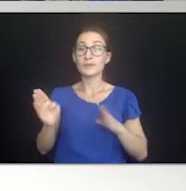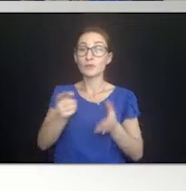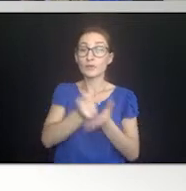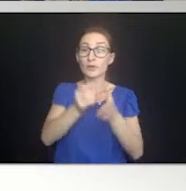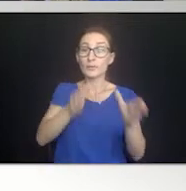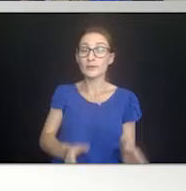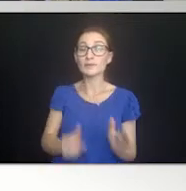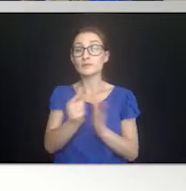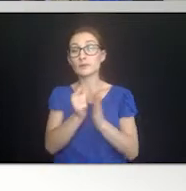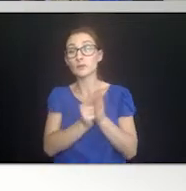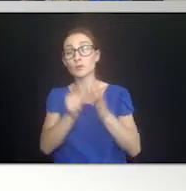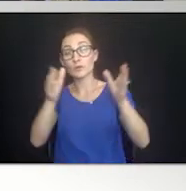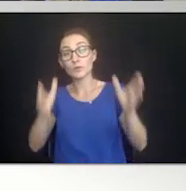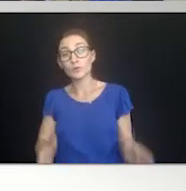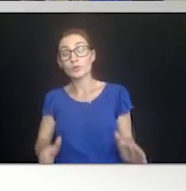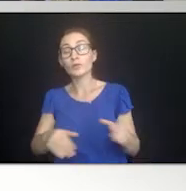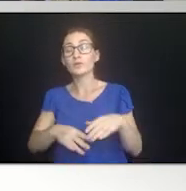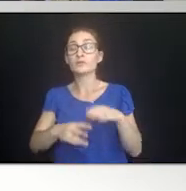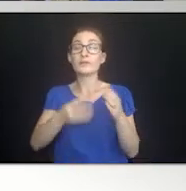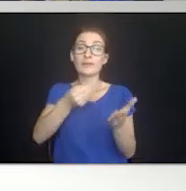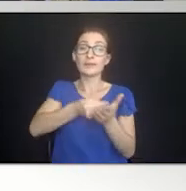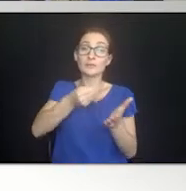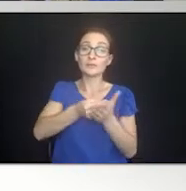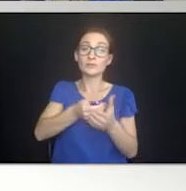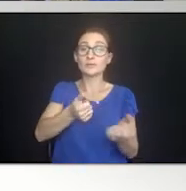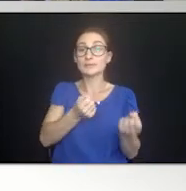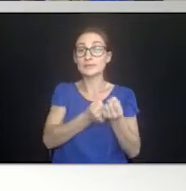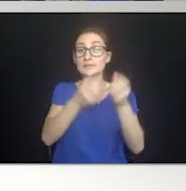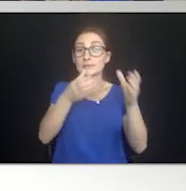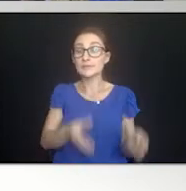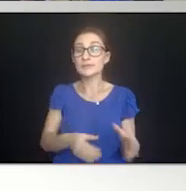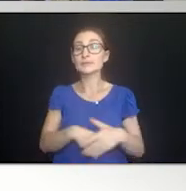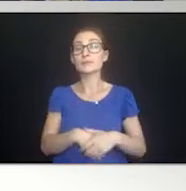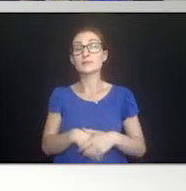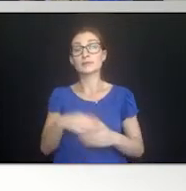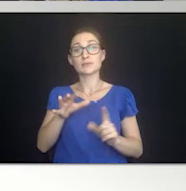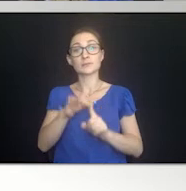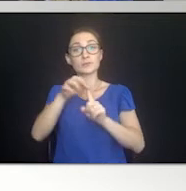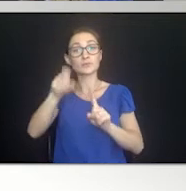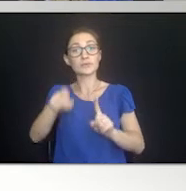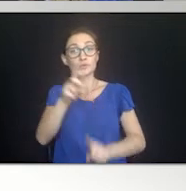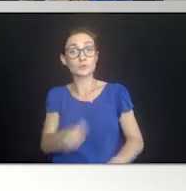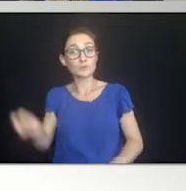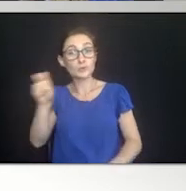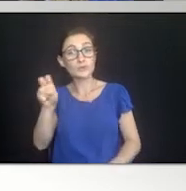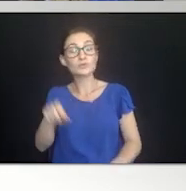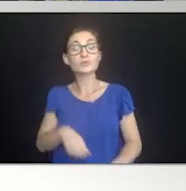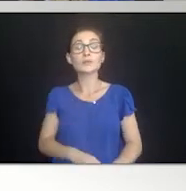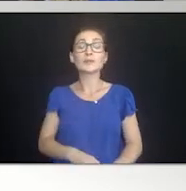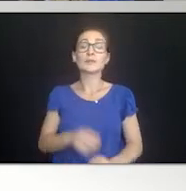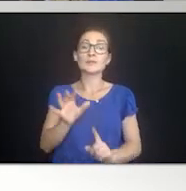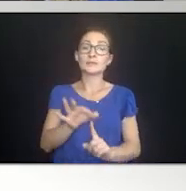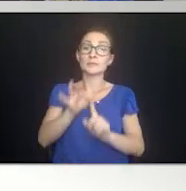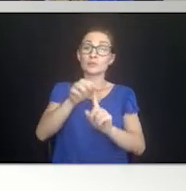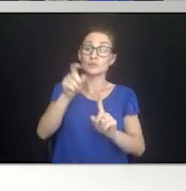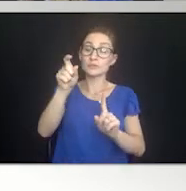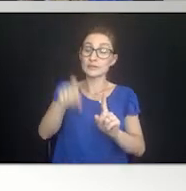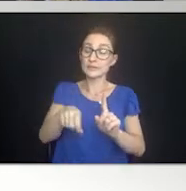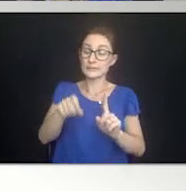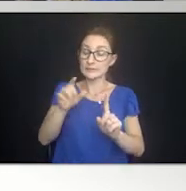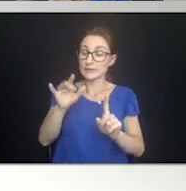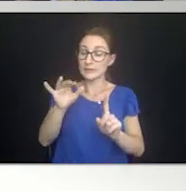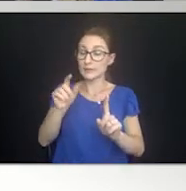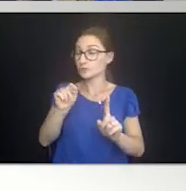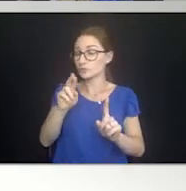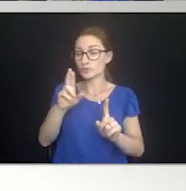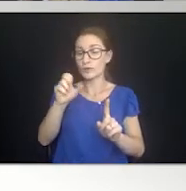therapists, lawyers, attorneys, financial assistants, special needs transportation, special